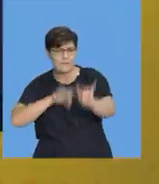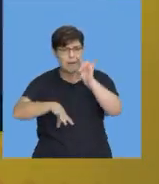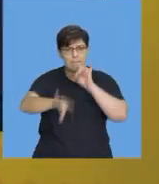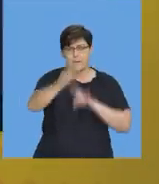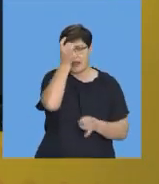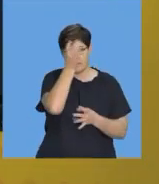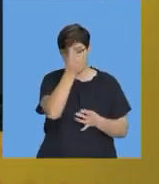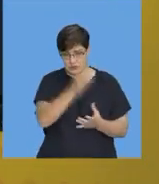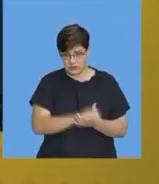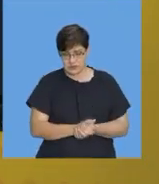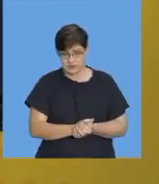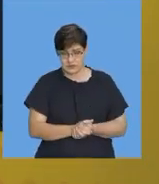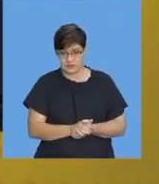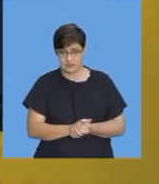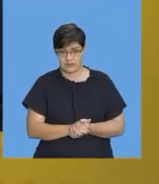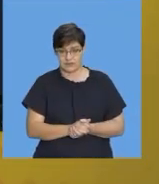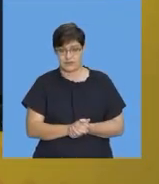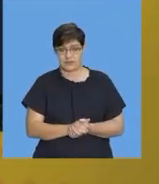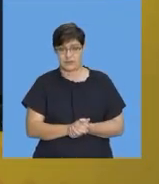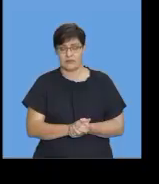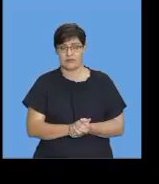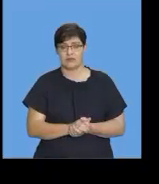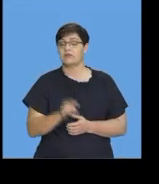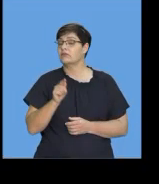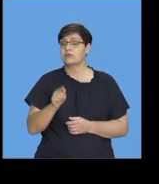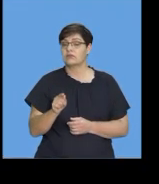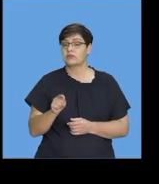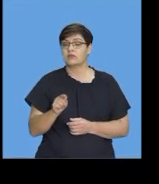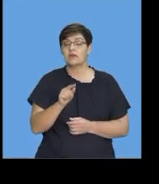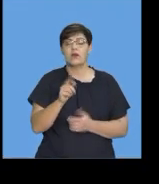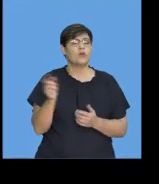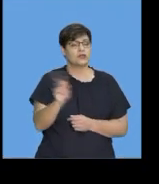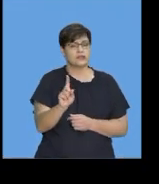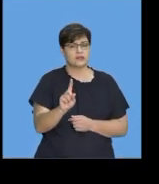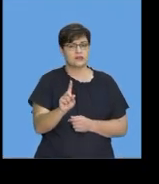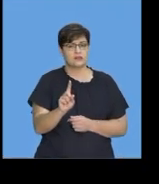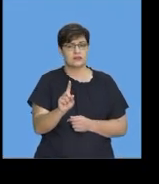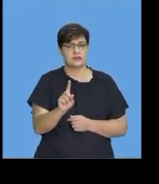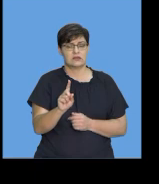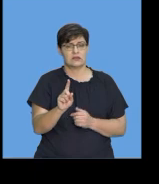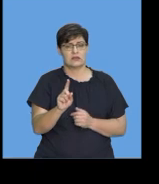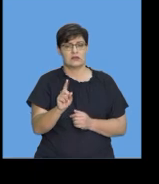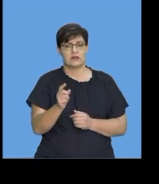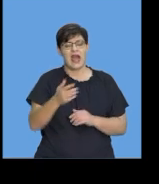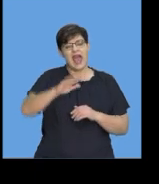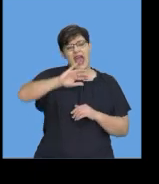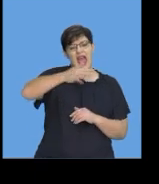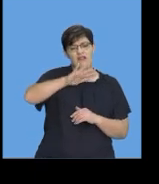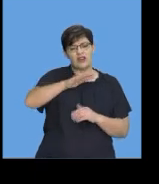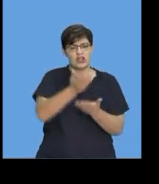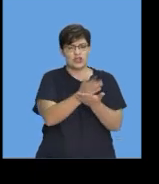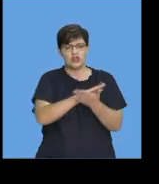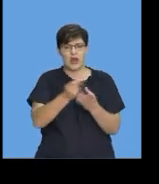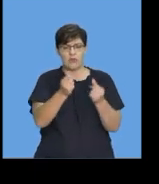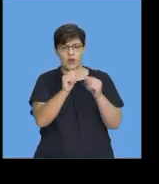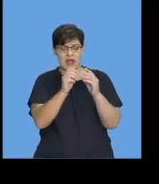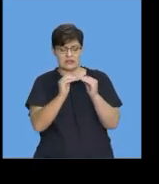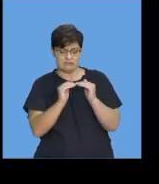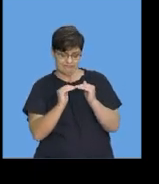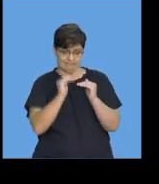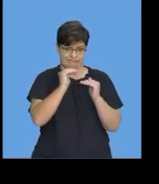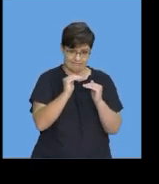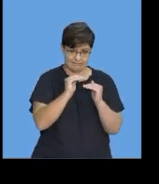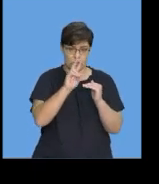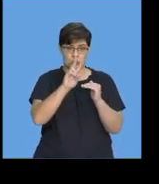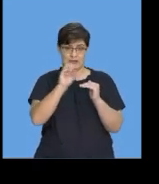the information that you need. Then, and this was 20% above the average share